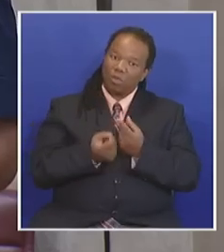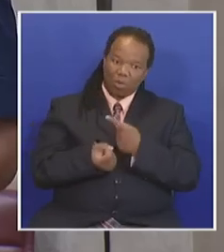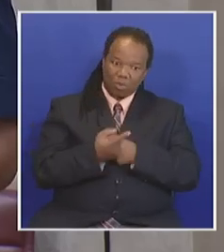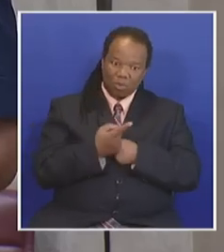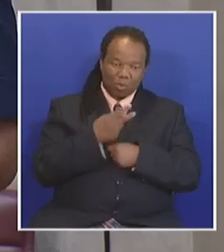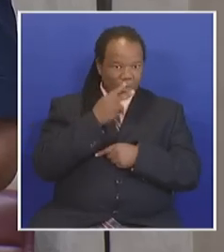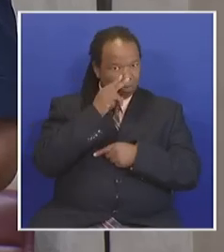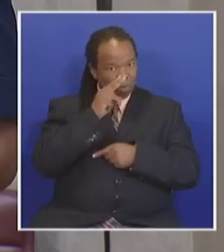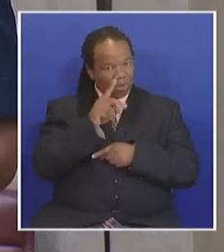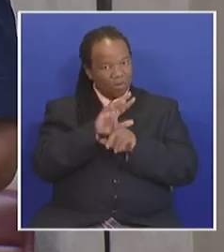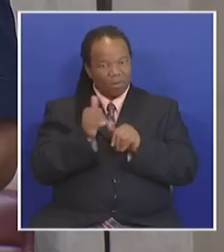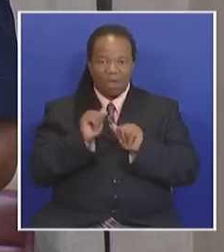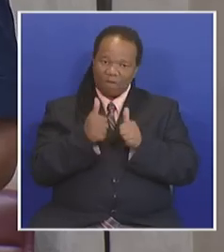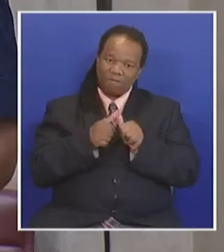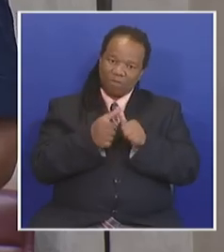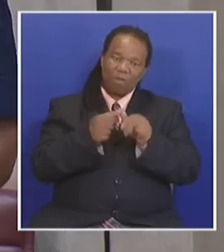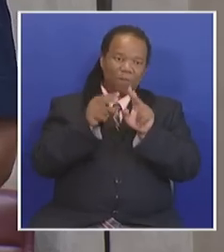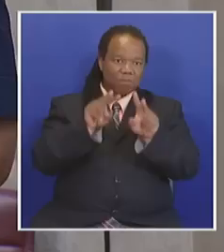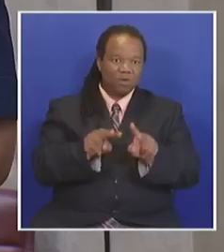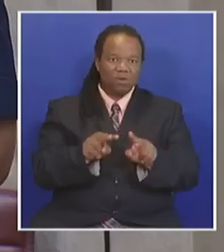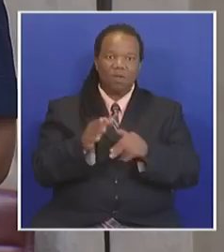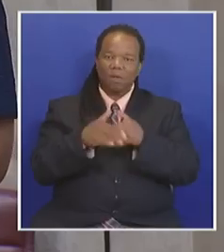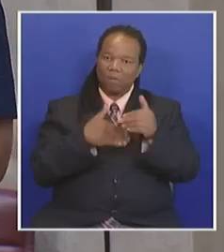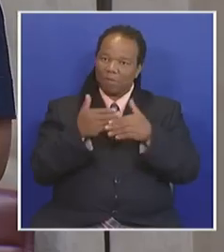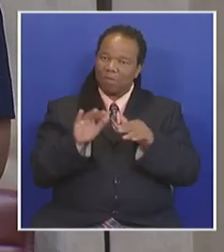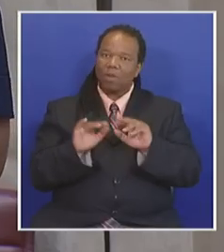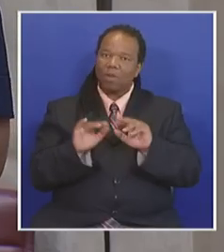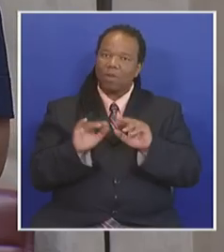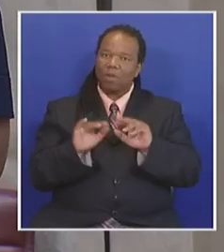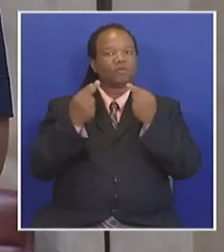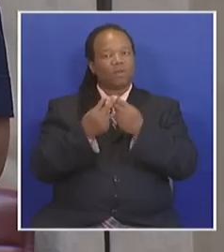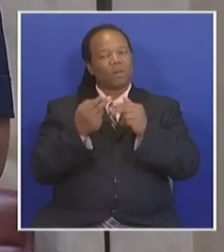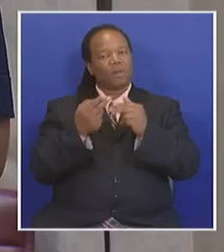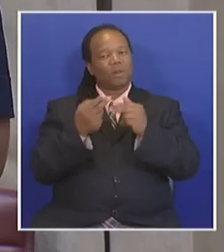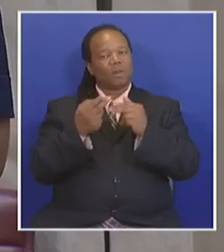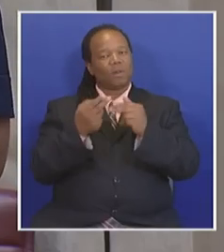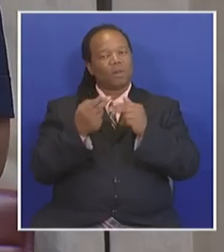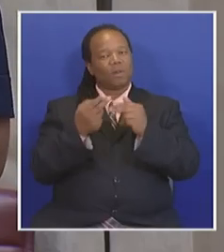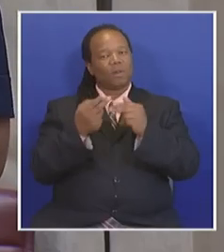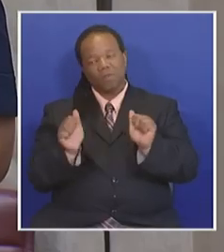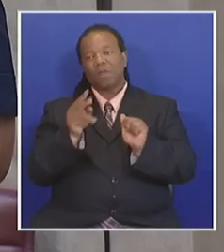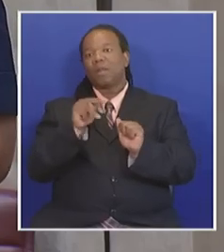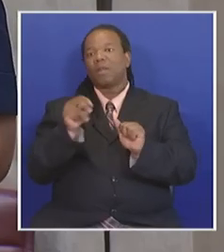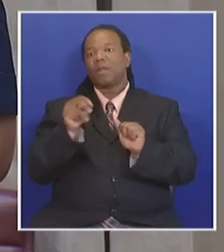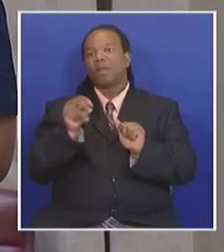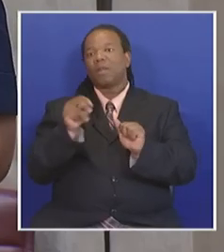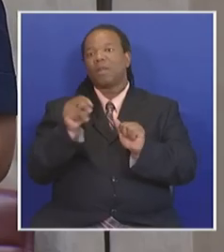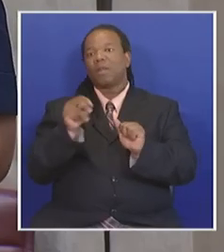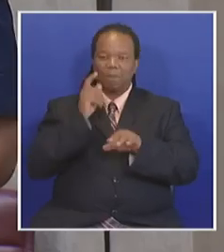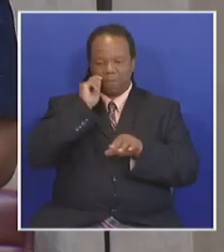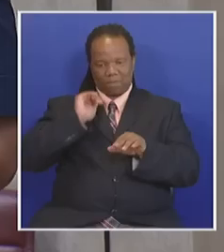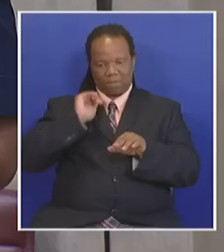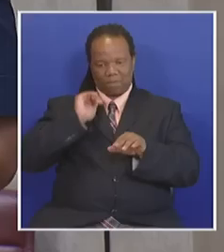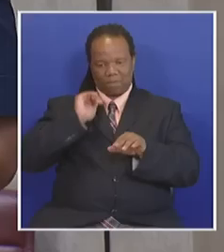peace, reconciliation, and nation building in pursuit of democratic, non-racial, non-sexist, and